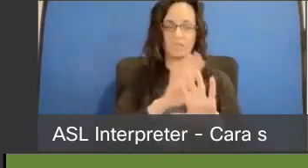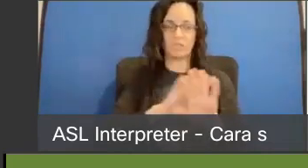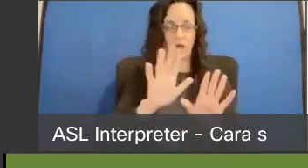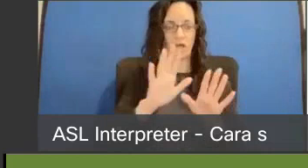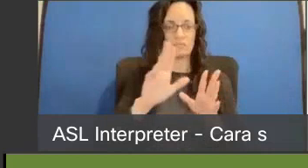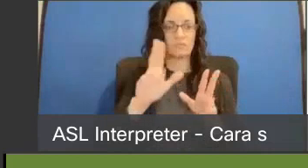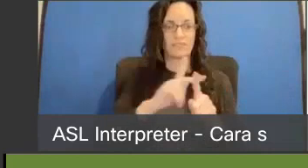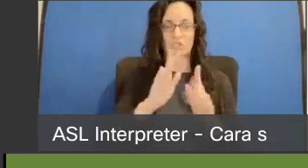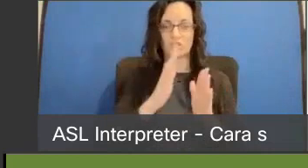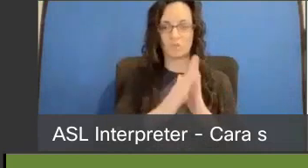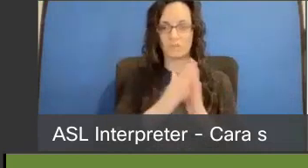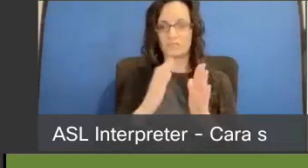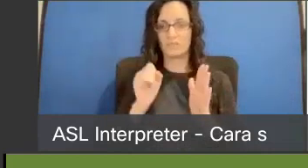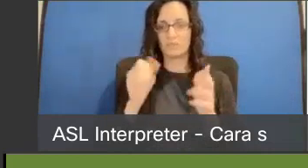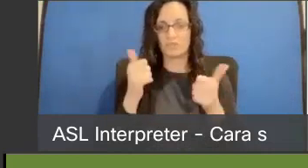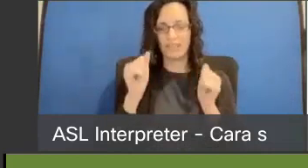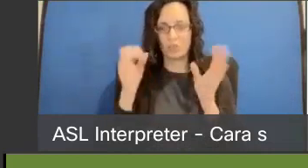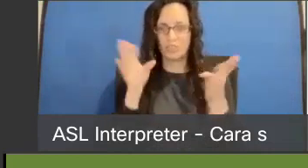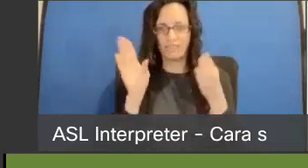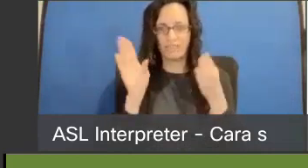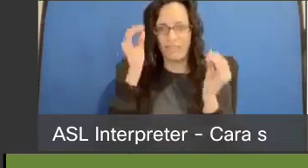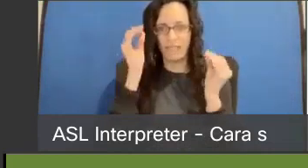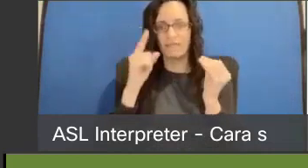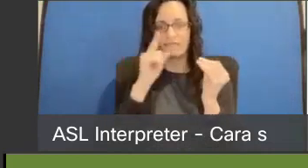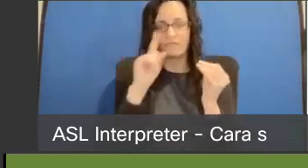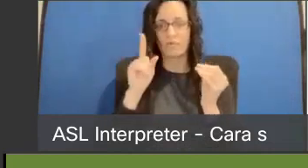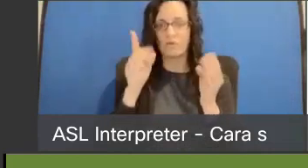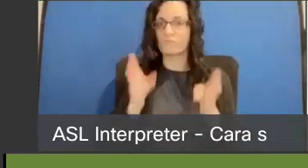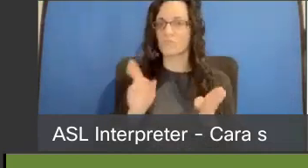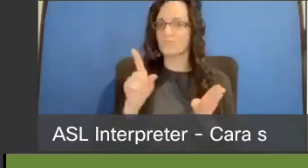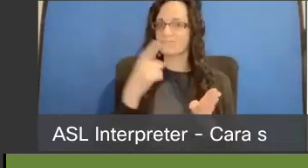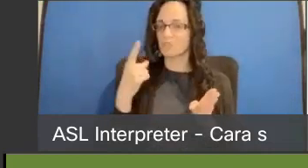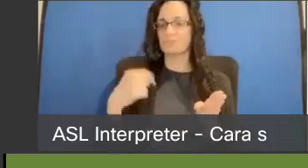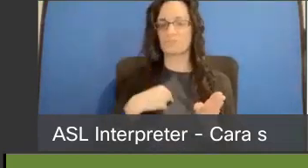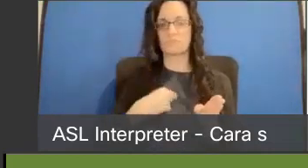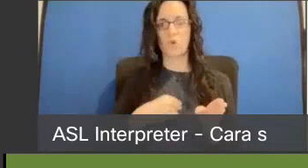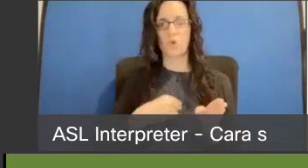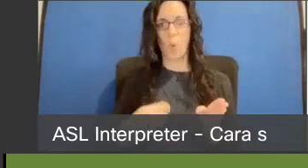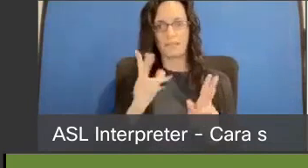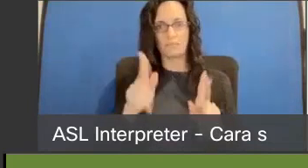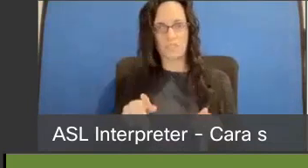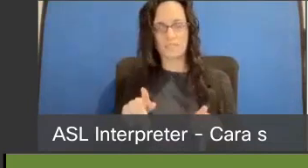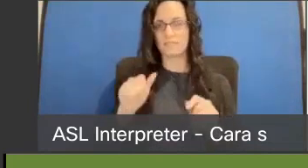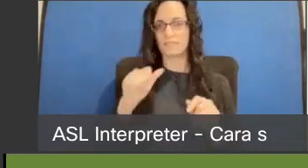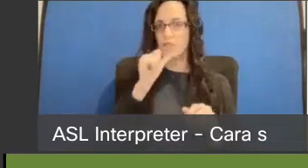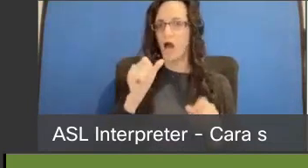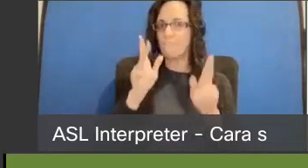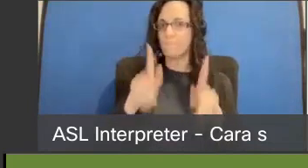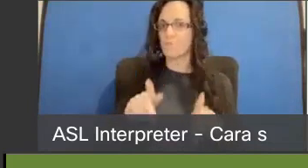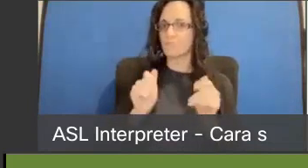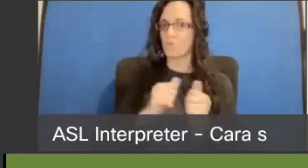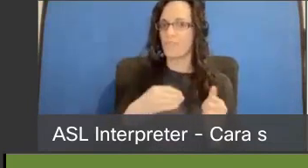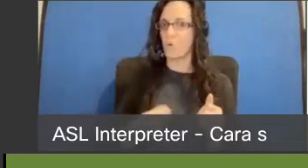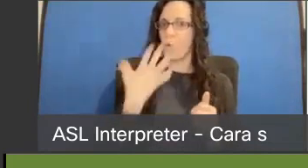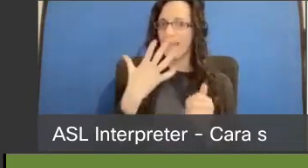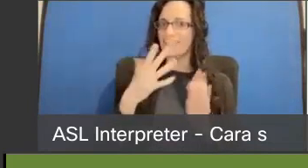to identify first language. For example, I am a white person. I am not a person with whiteness. That's an